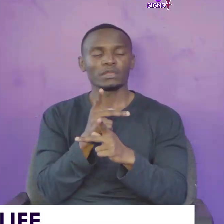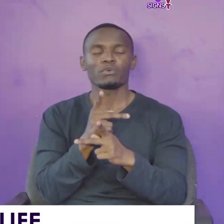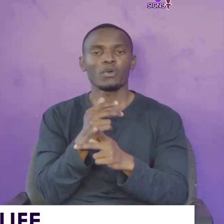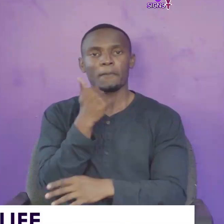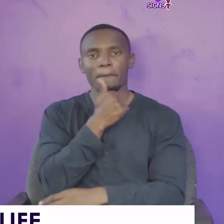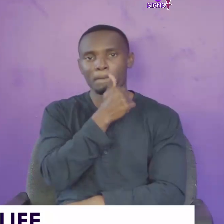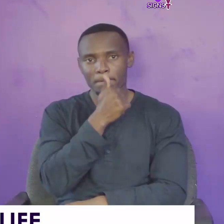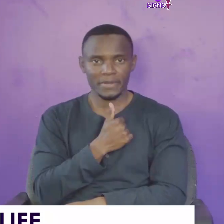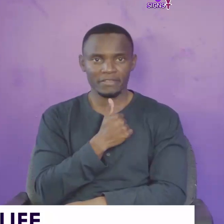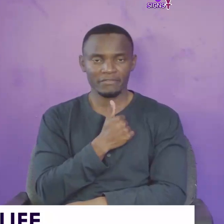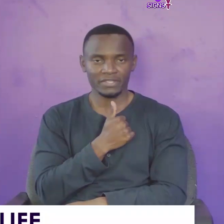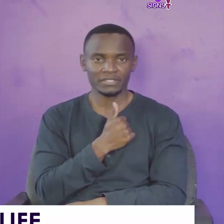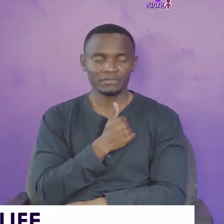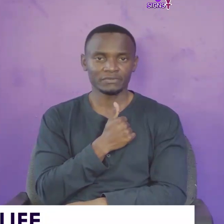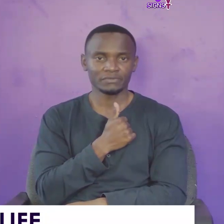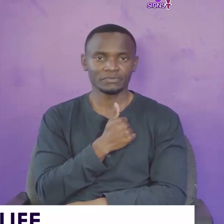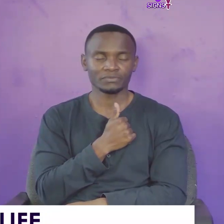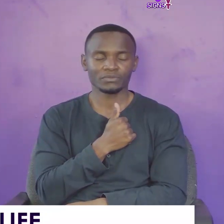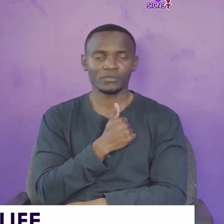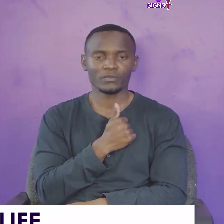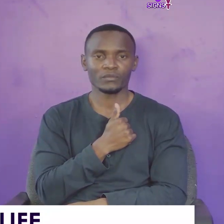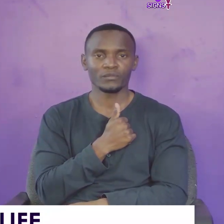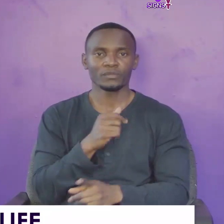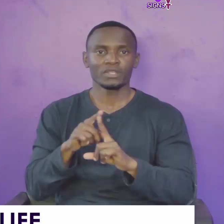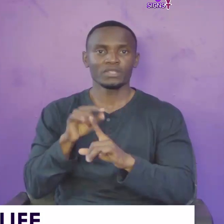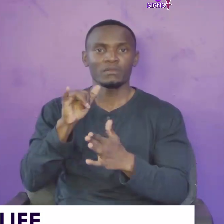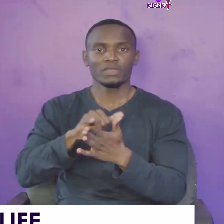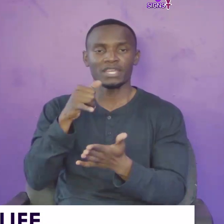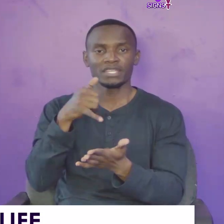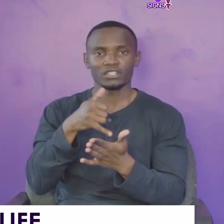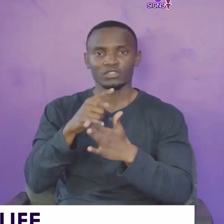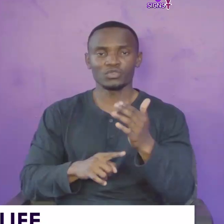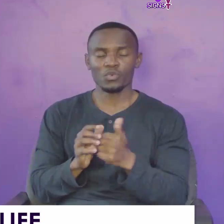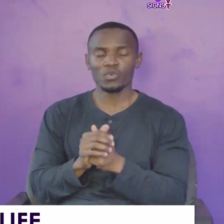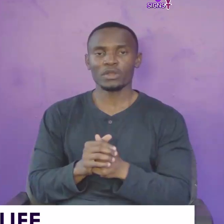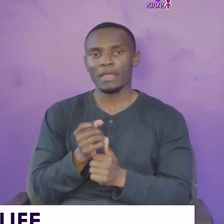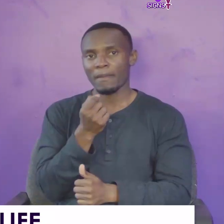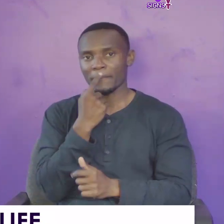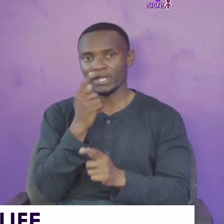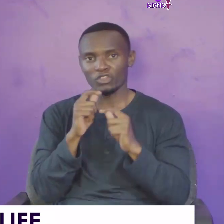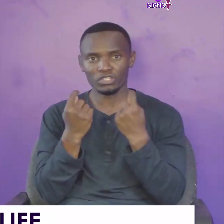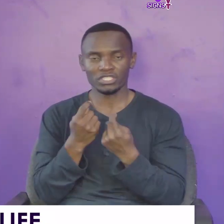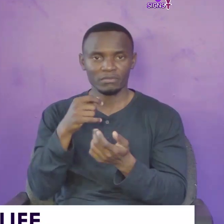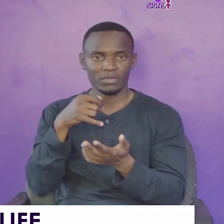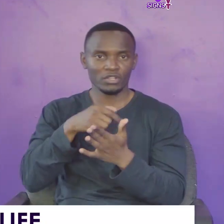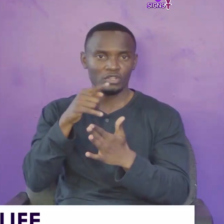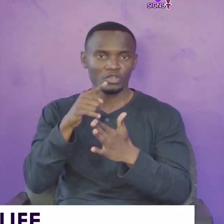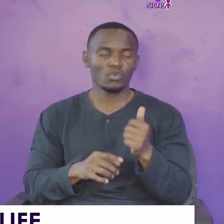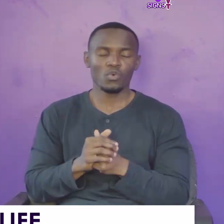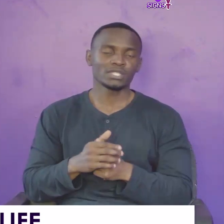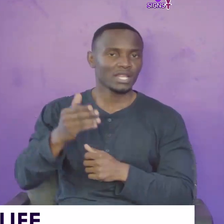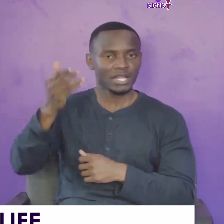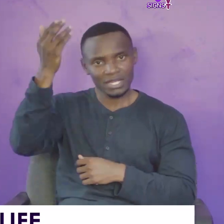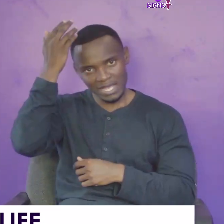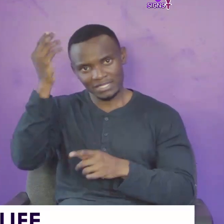is given to them, and that includes the whole medical team, including nurses Okay. and people who may come,